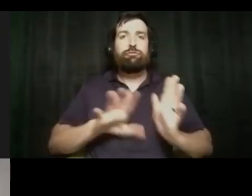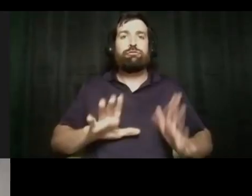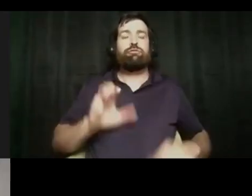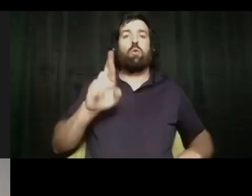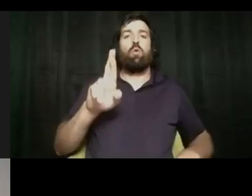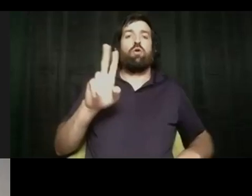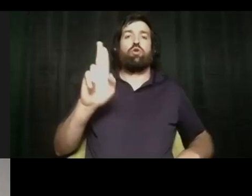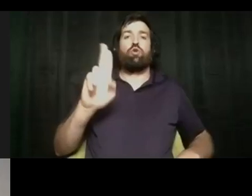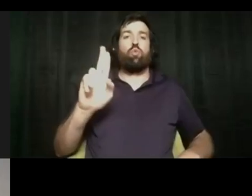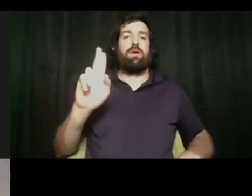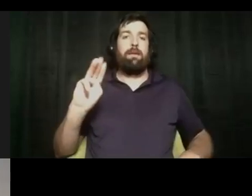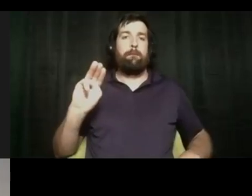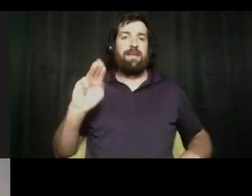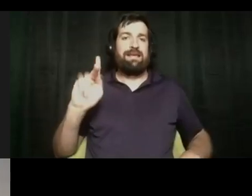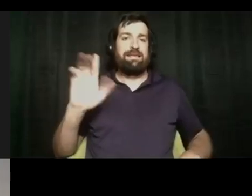UMKC, to get